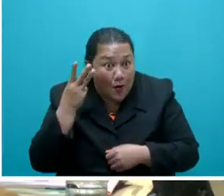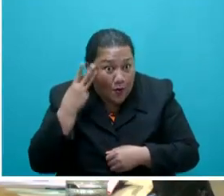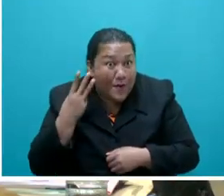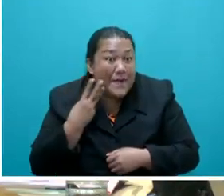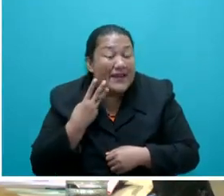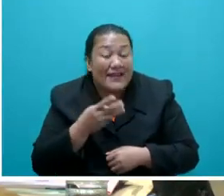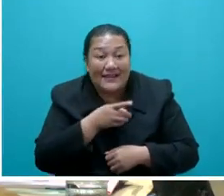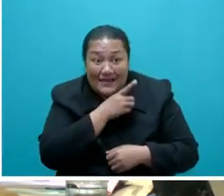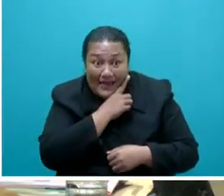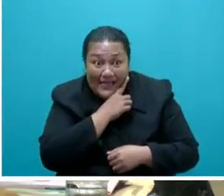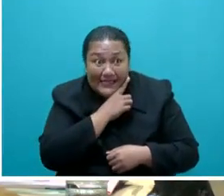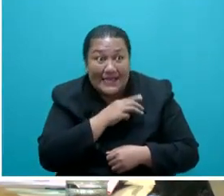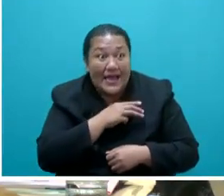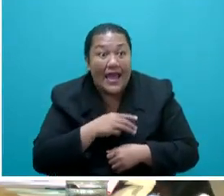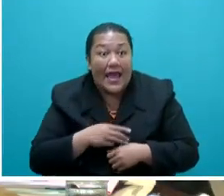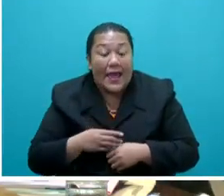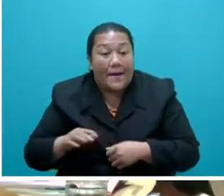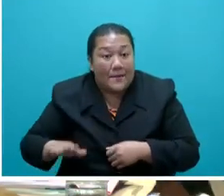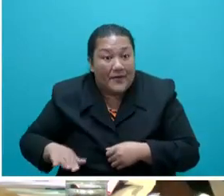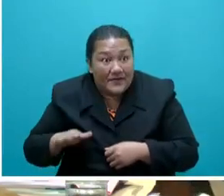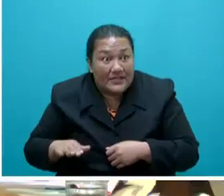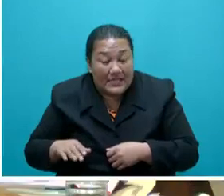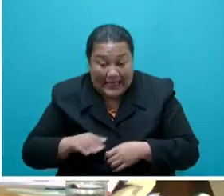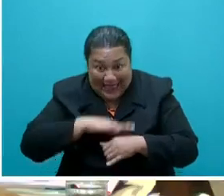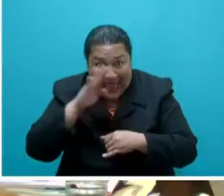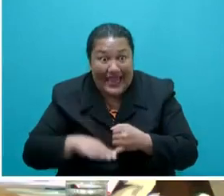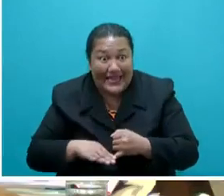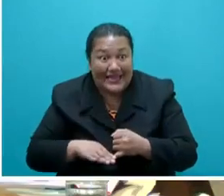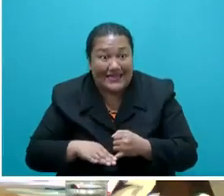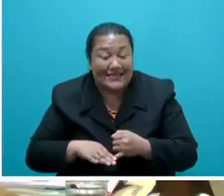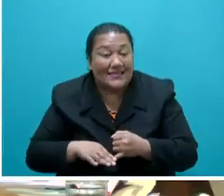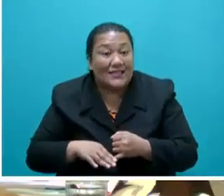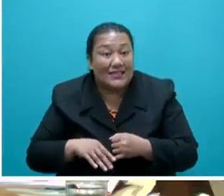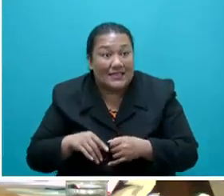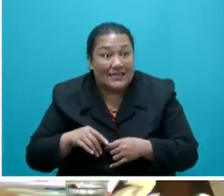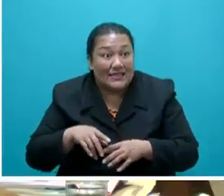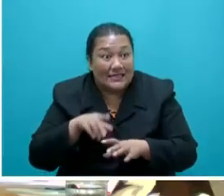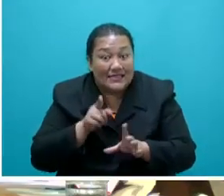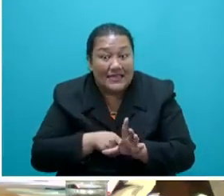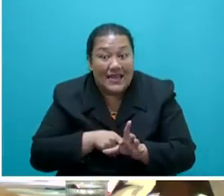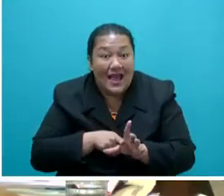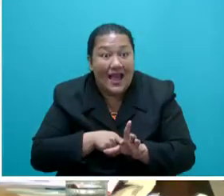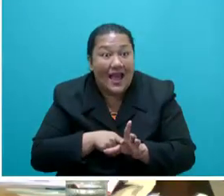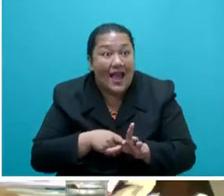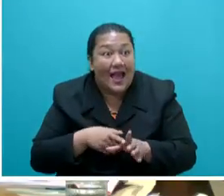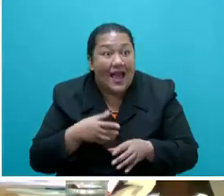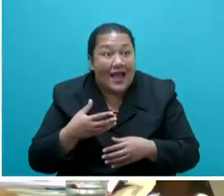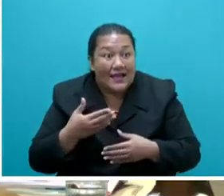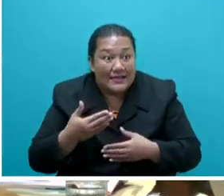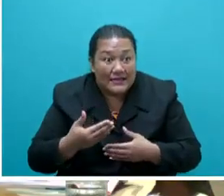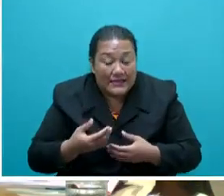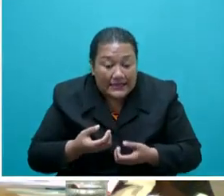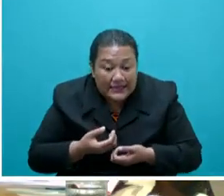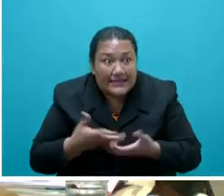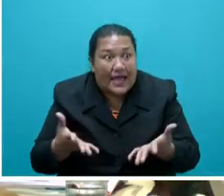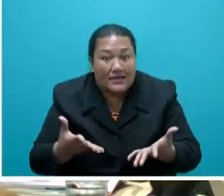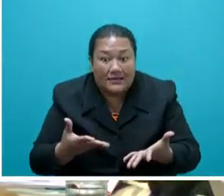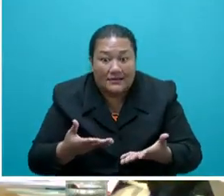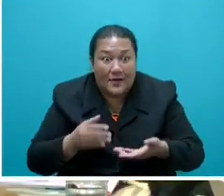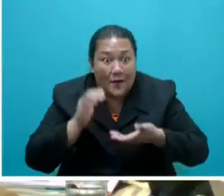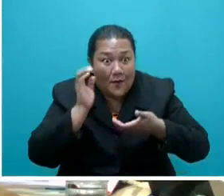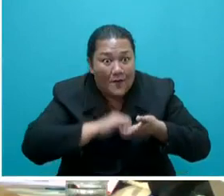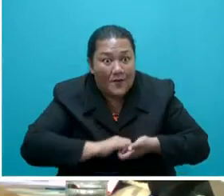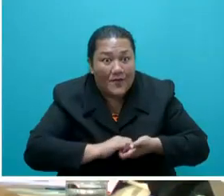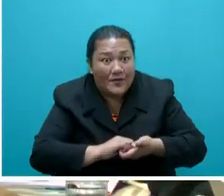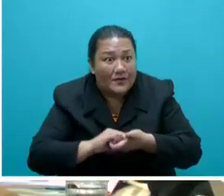Poverty Alleviation, will, before the end of this year, begin the process towards the consolidation of our first national action